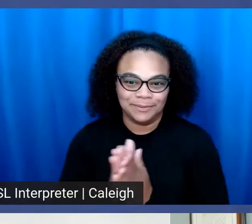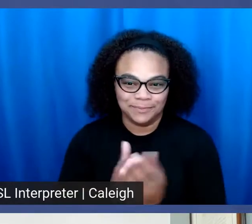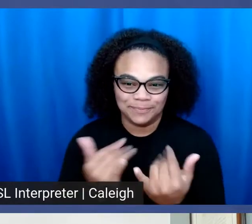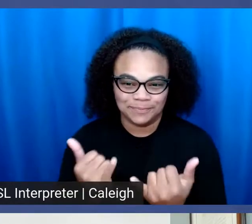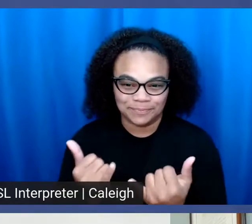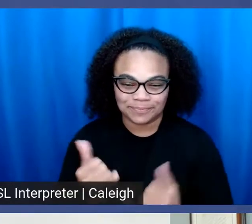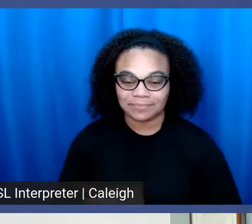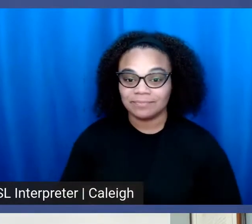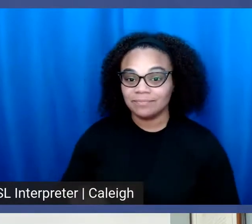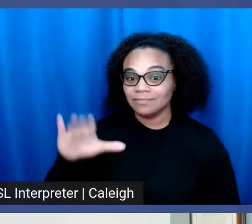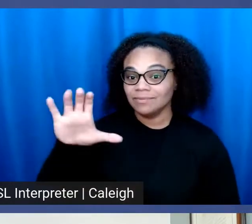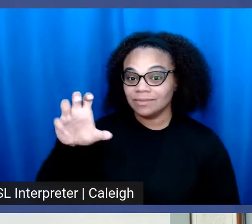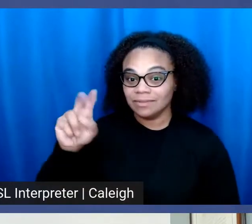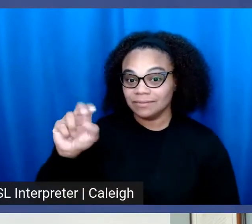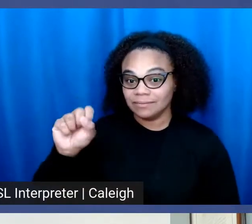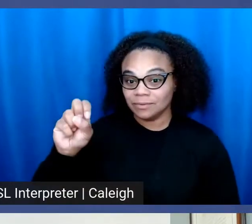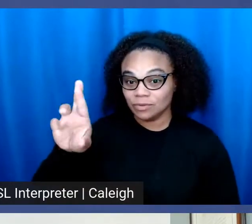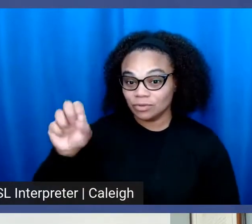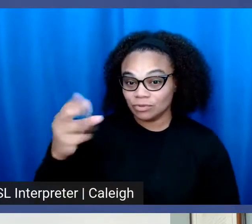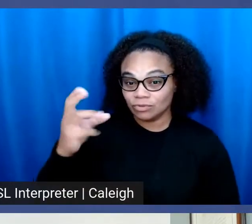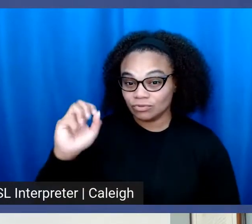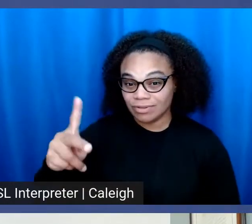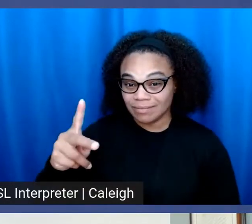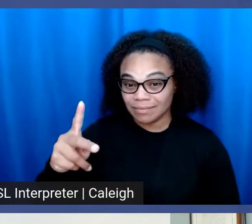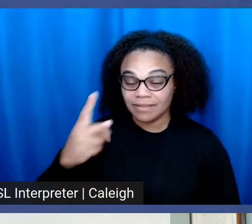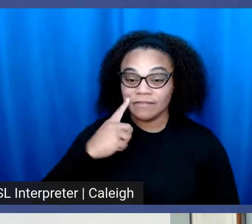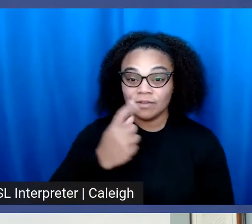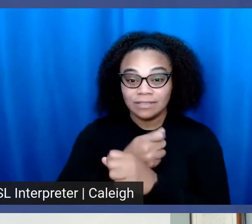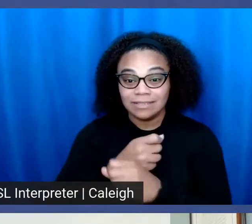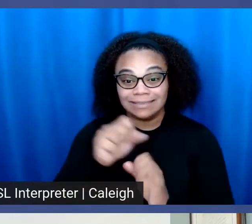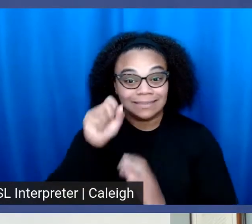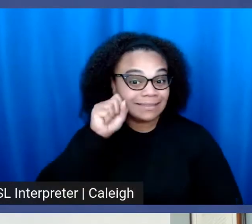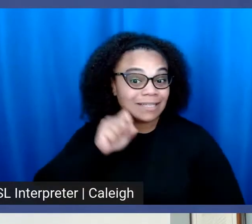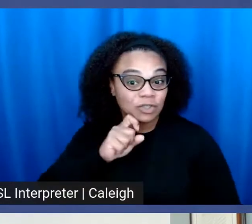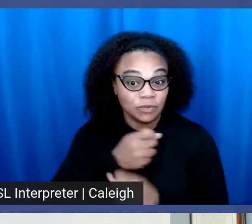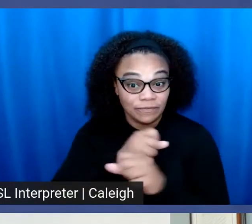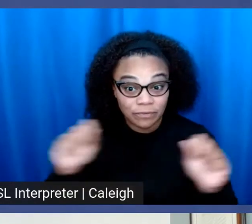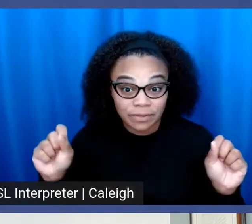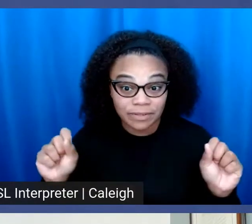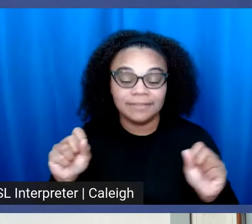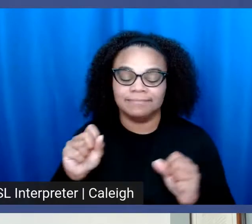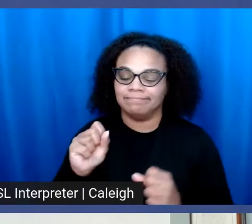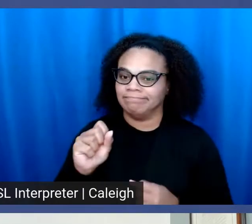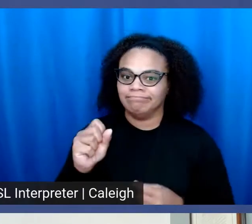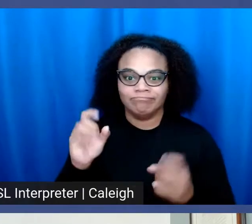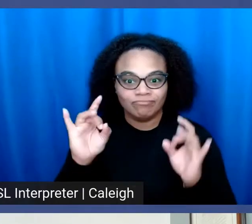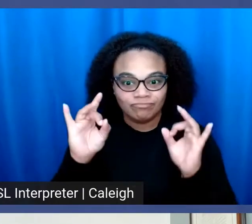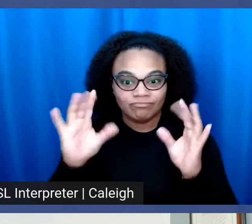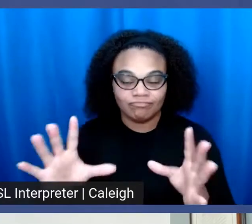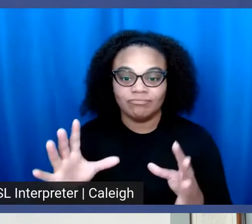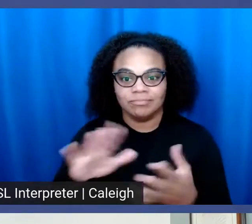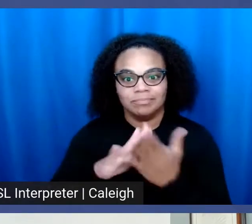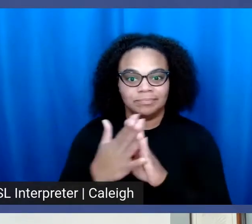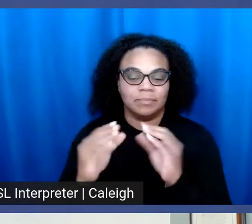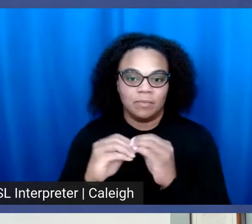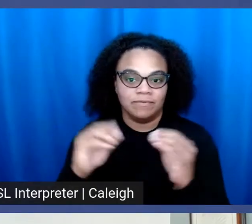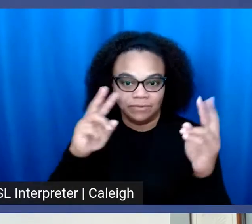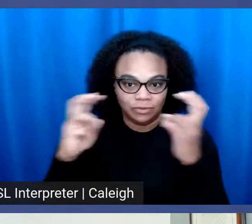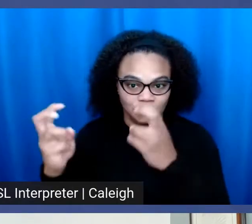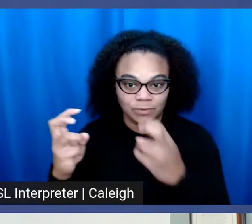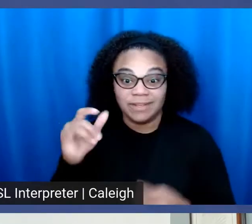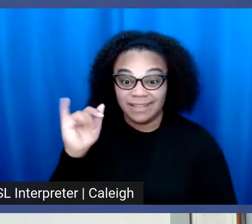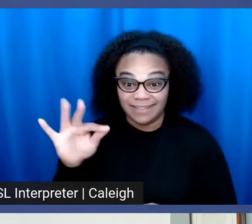Censorship of sexual freedom is the canary in the gold mine. If the current trends toward more and more censorship are allowed